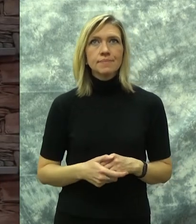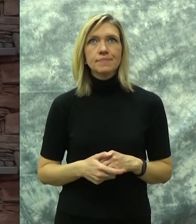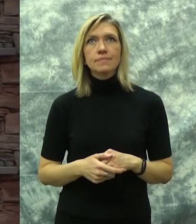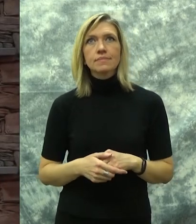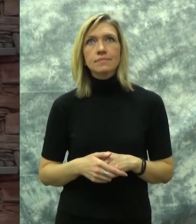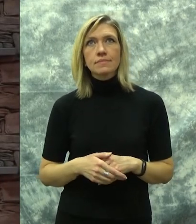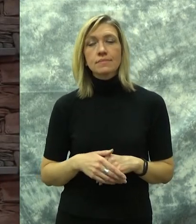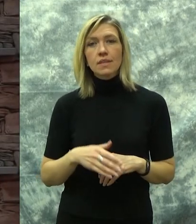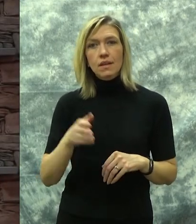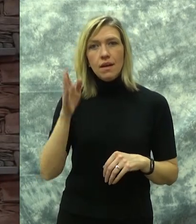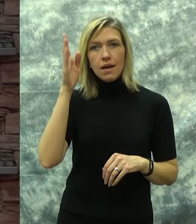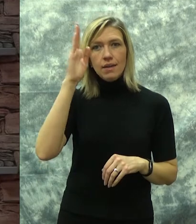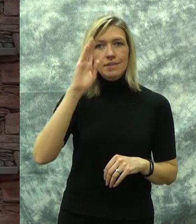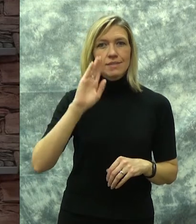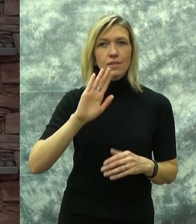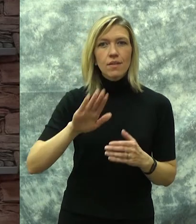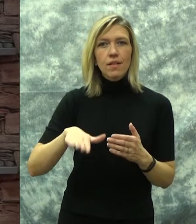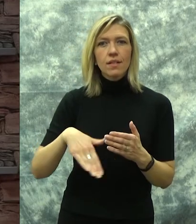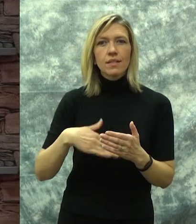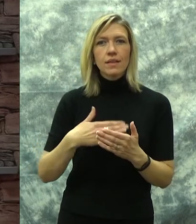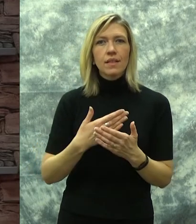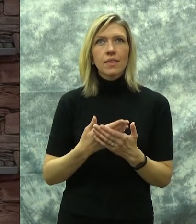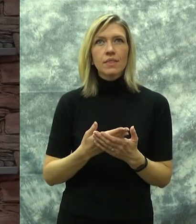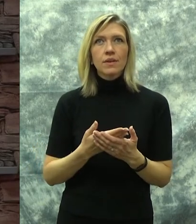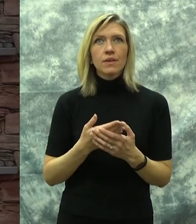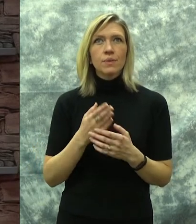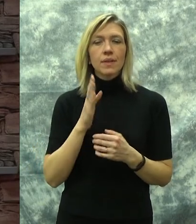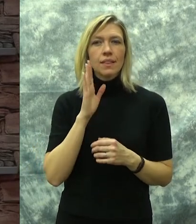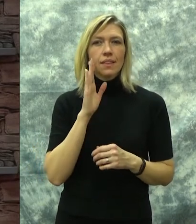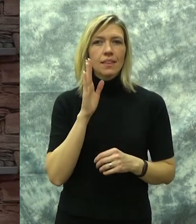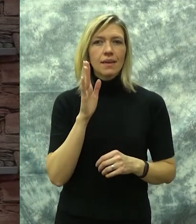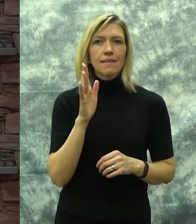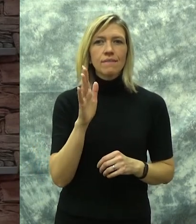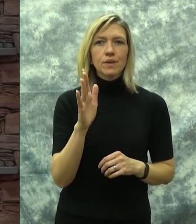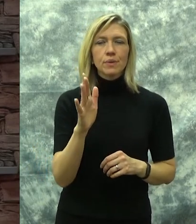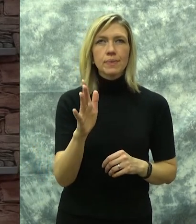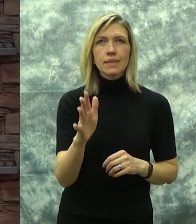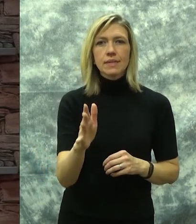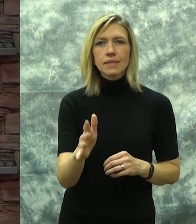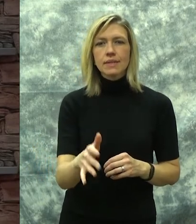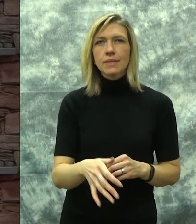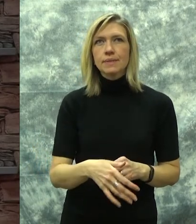be. God is all there will ever be.